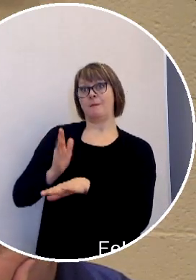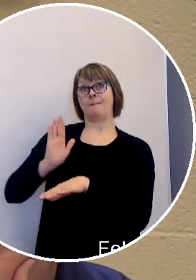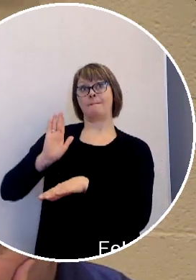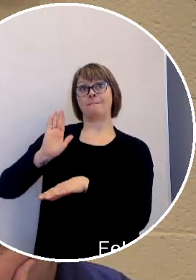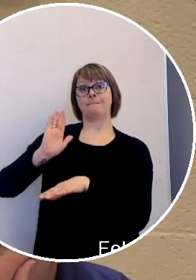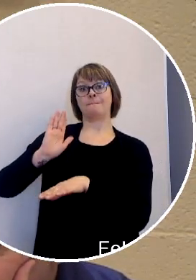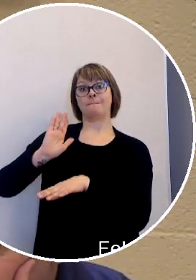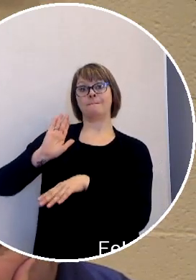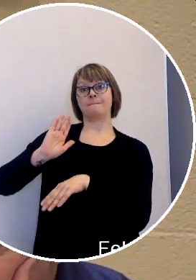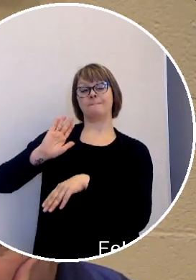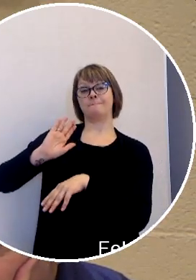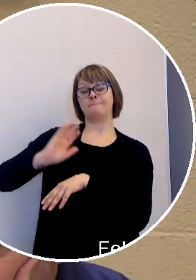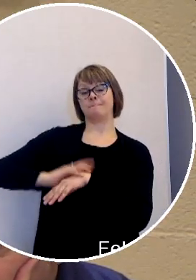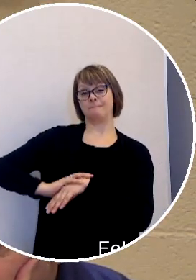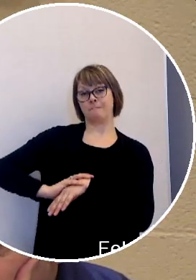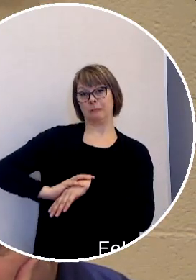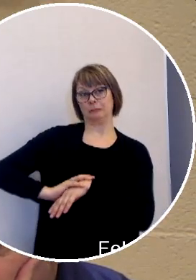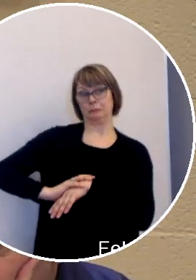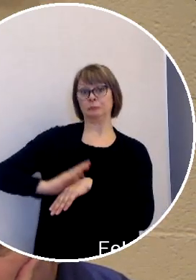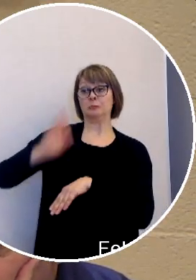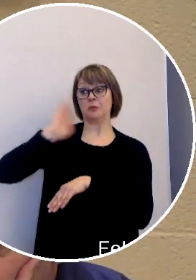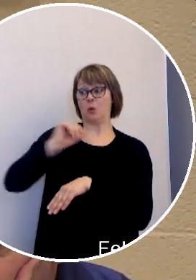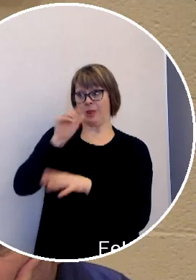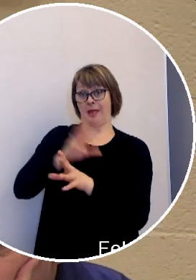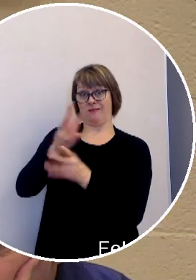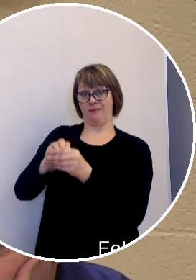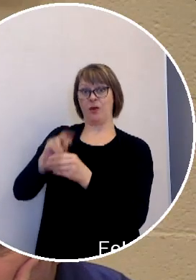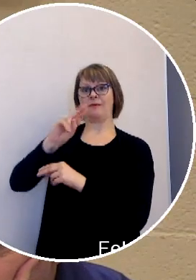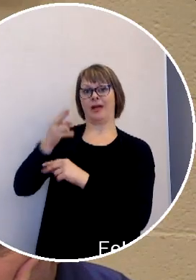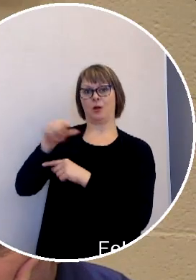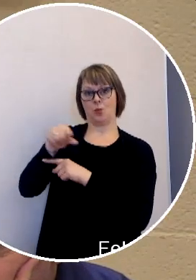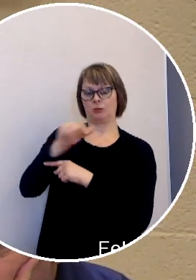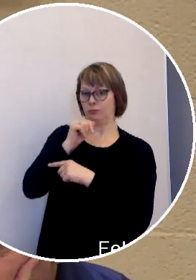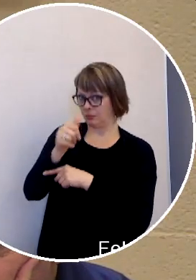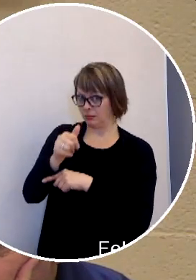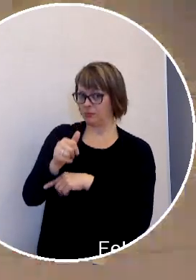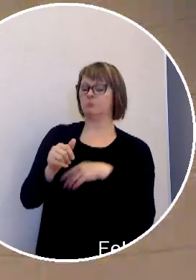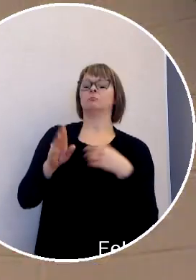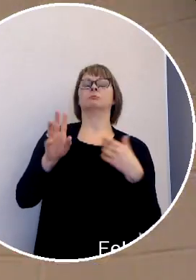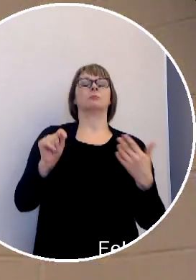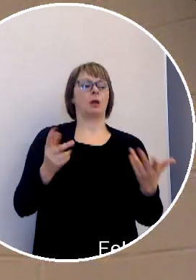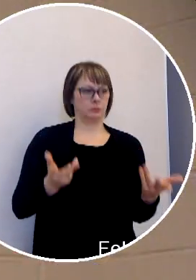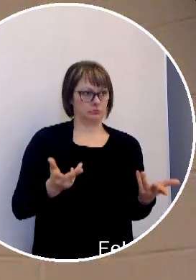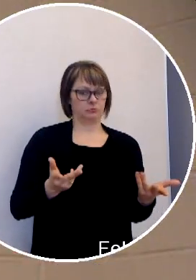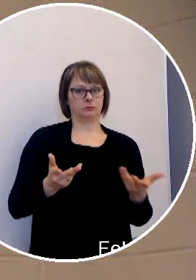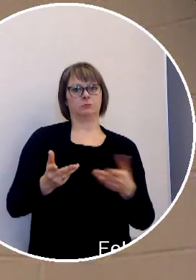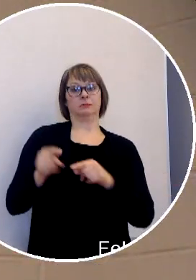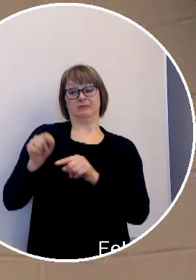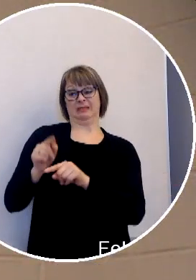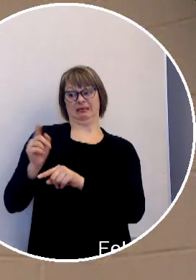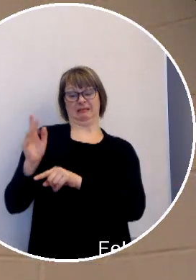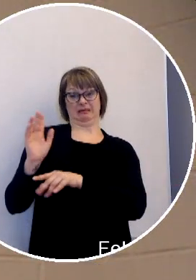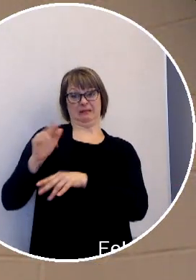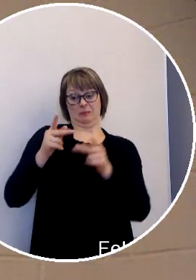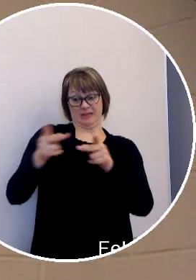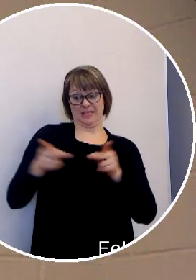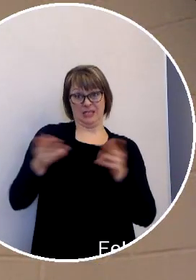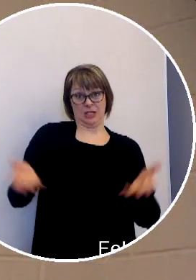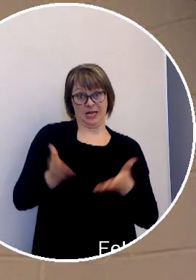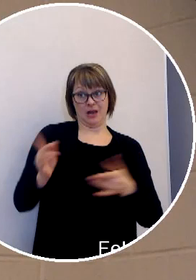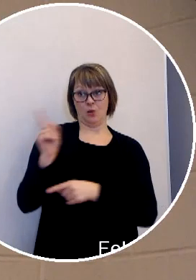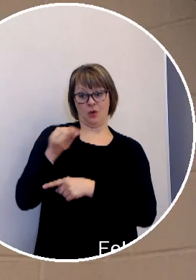formally put out as being part of the headquarters here, but that's ultimately where the successful candidate came from. So it is a position